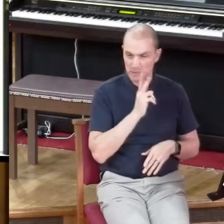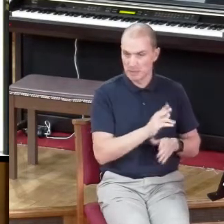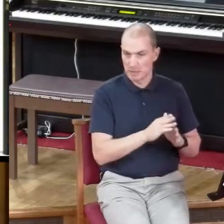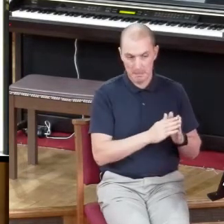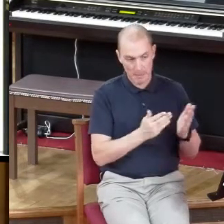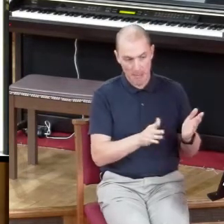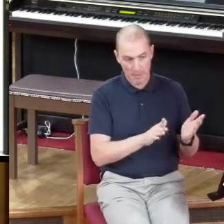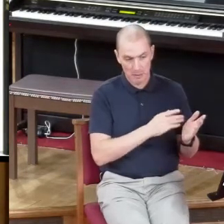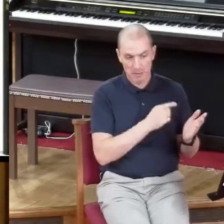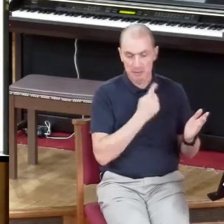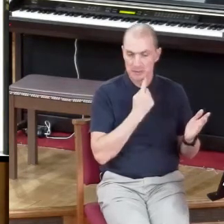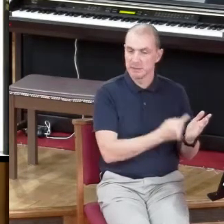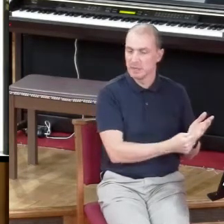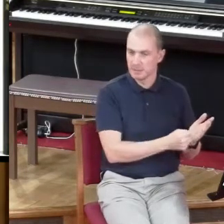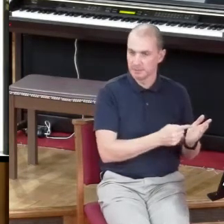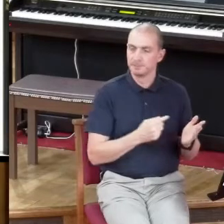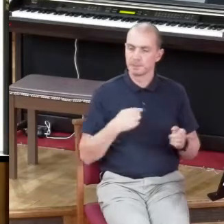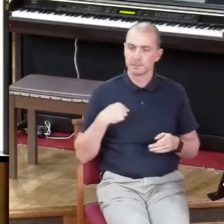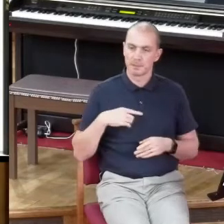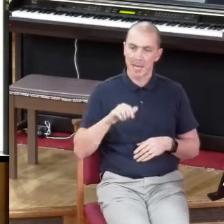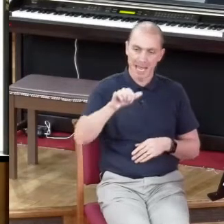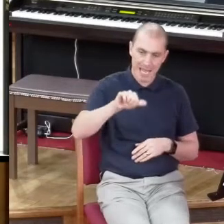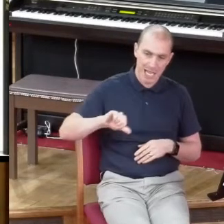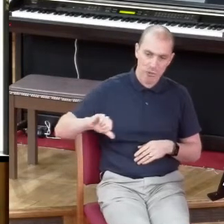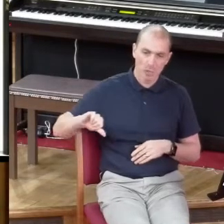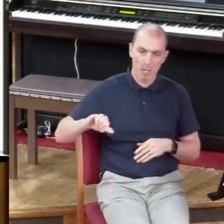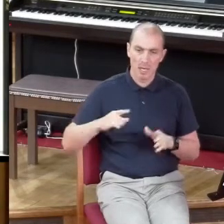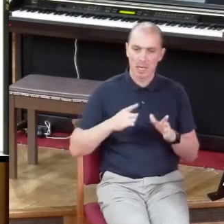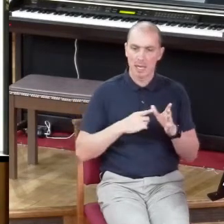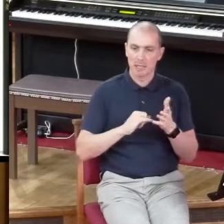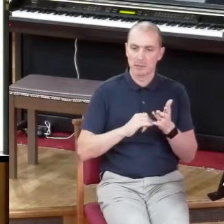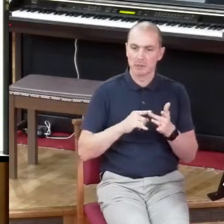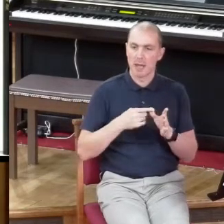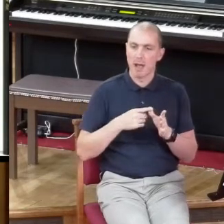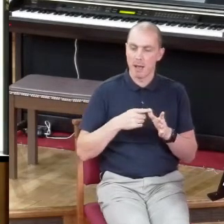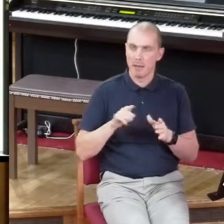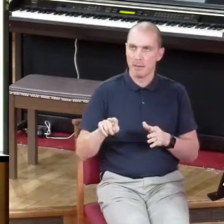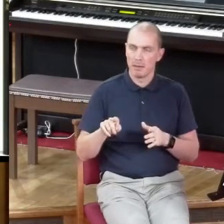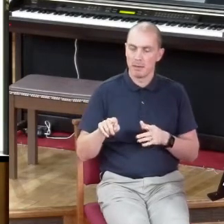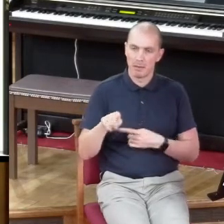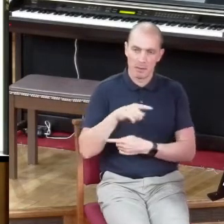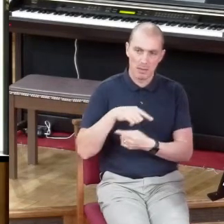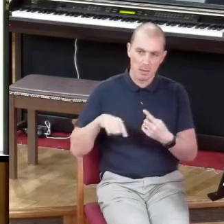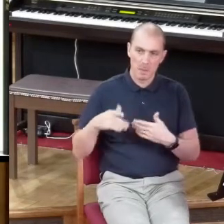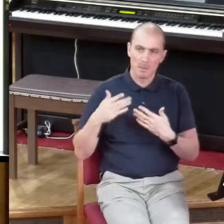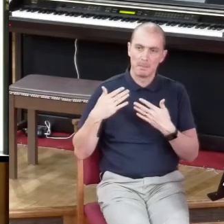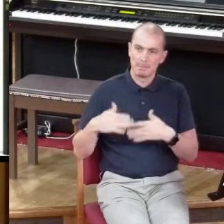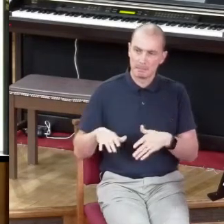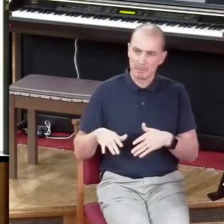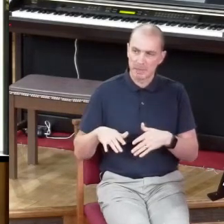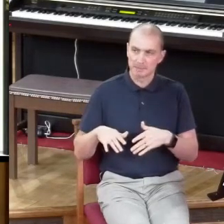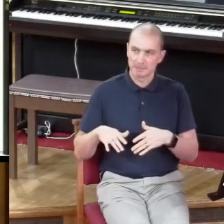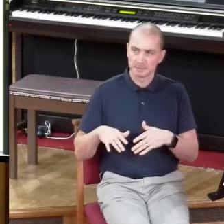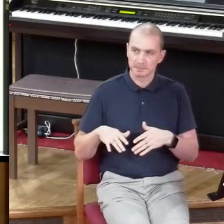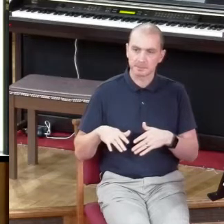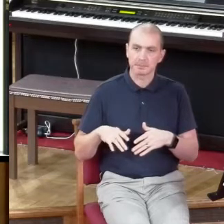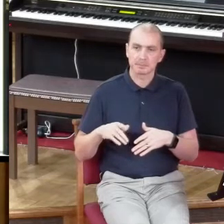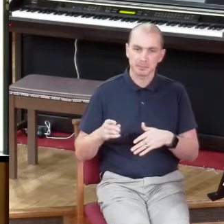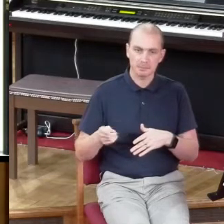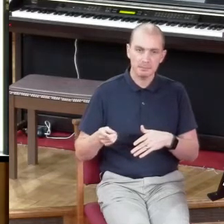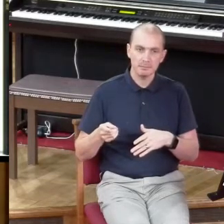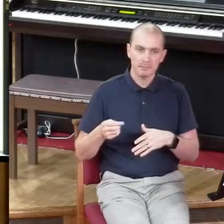of Asia has deserted me, including Phygellus and Hermogenes, and I apologize for putting words like that in someone